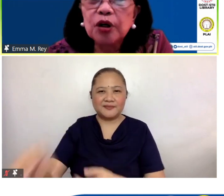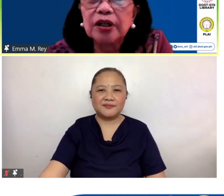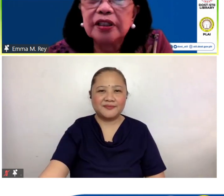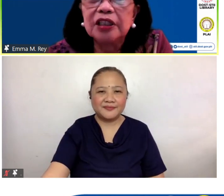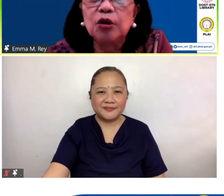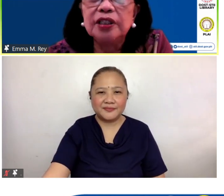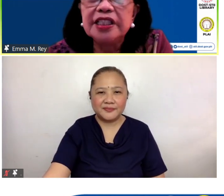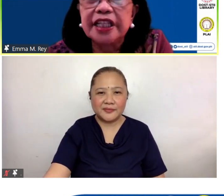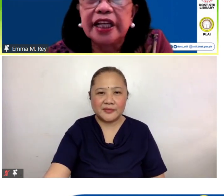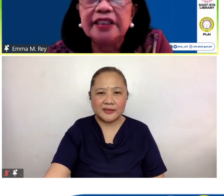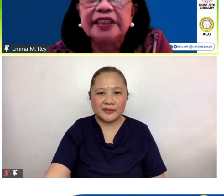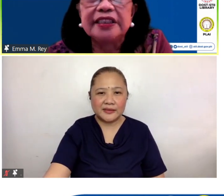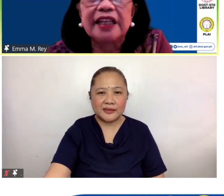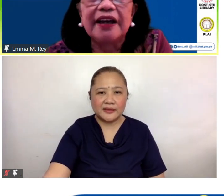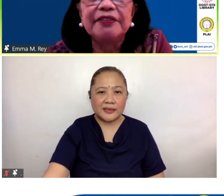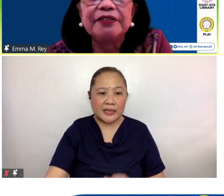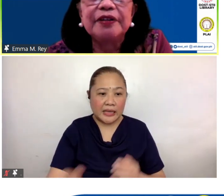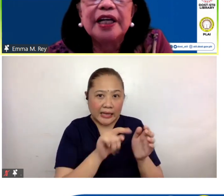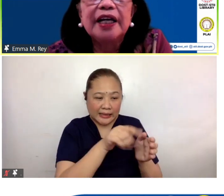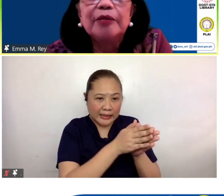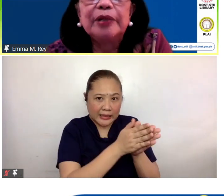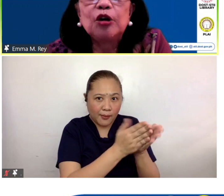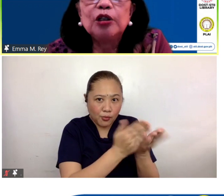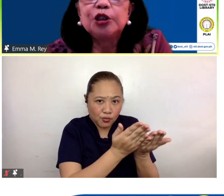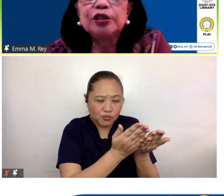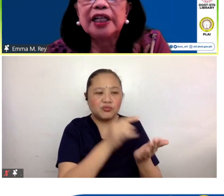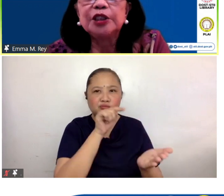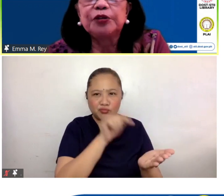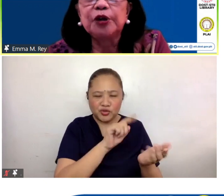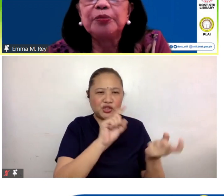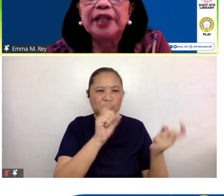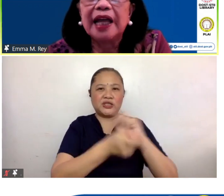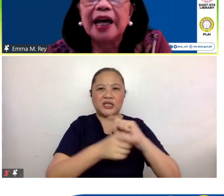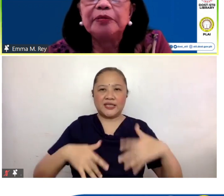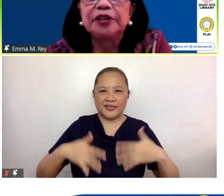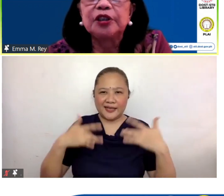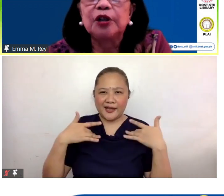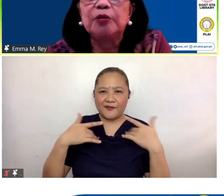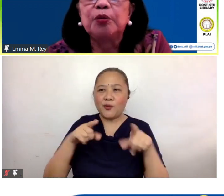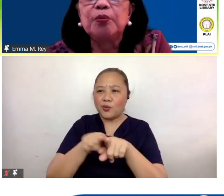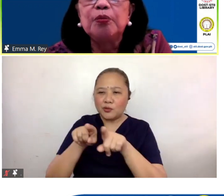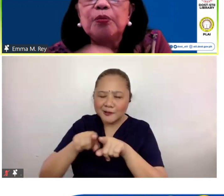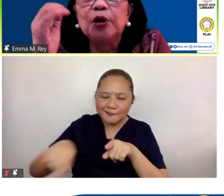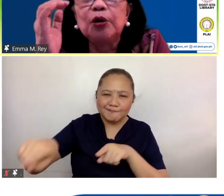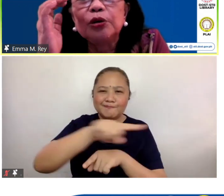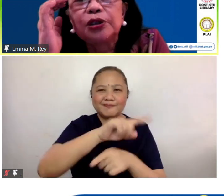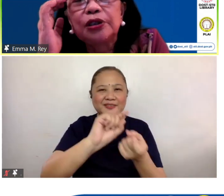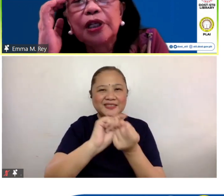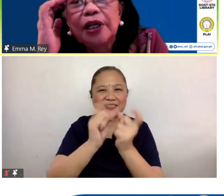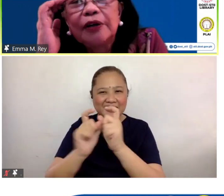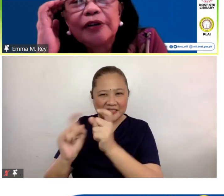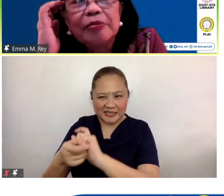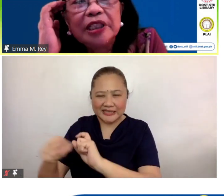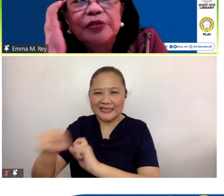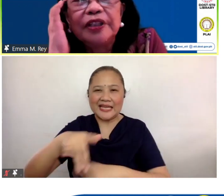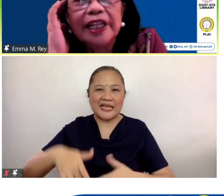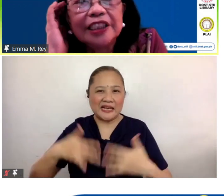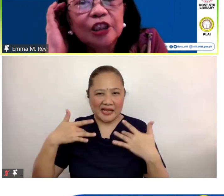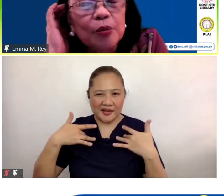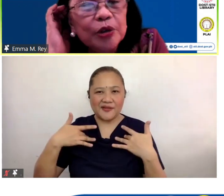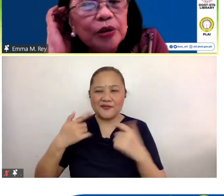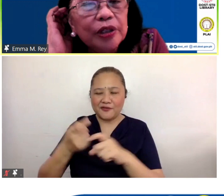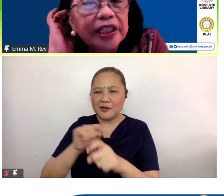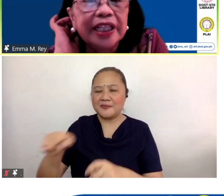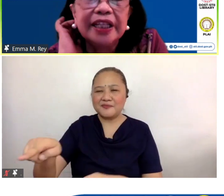book not only changed his life, but also transformed the lives of those from his